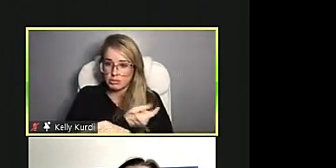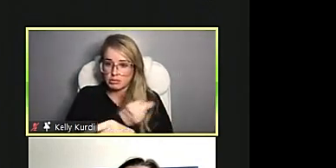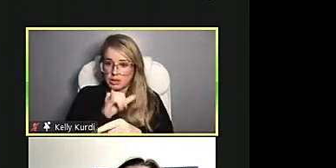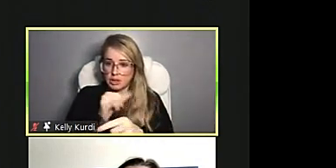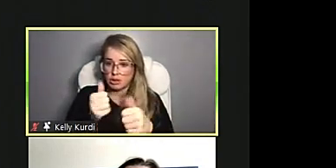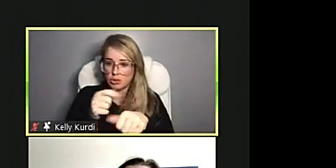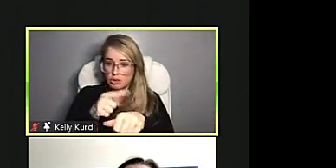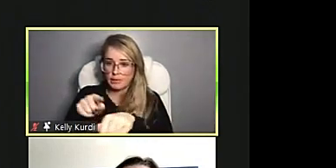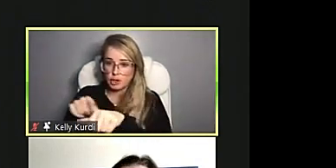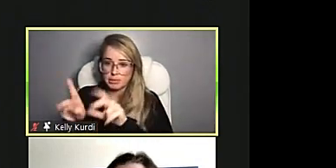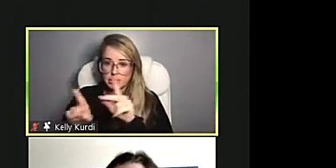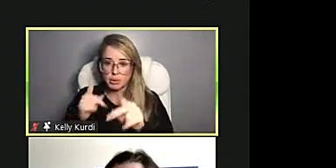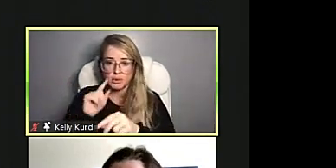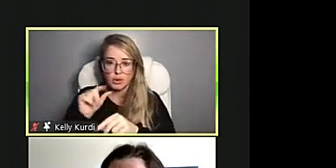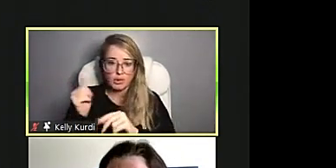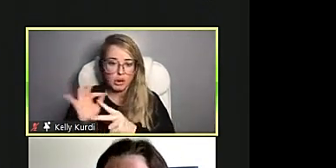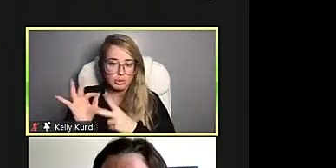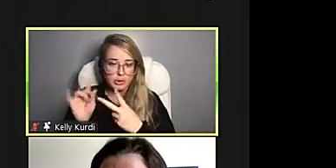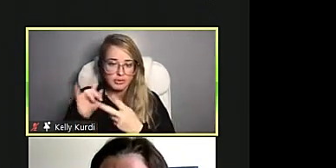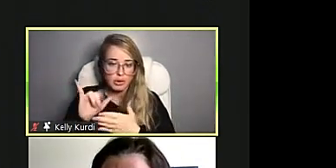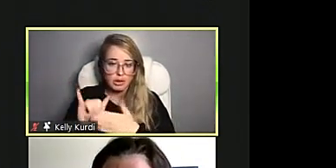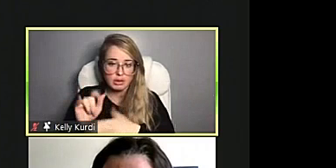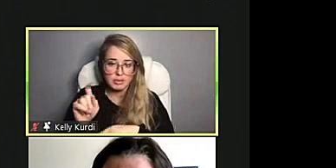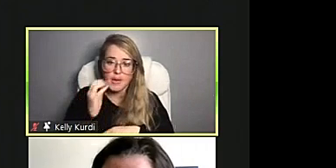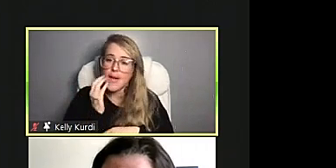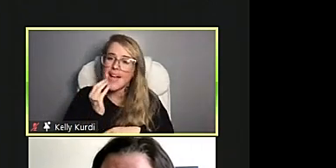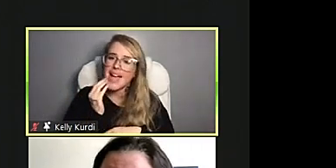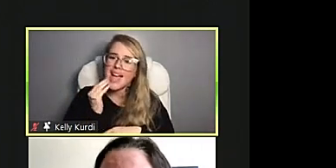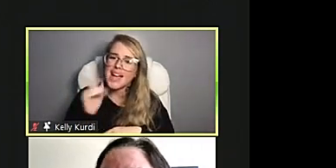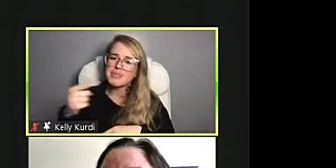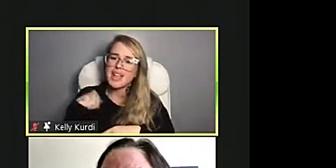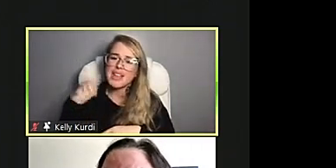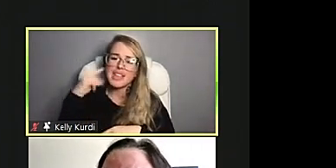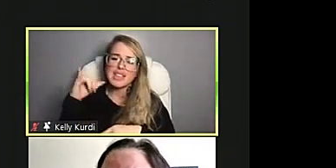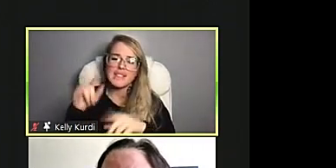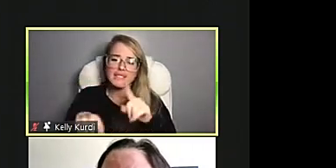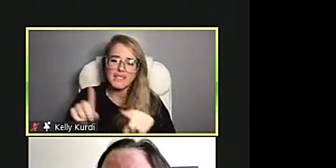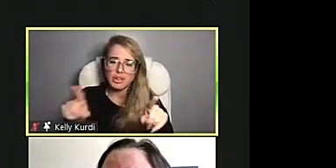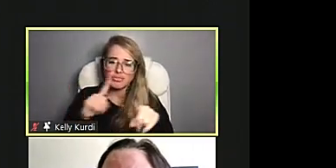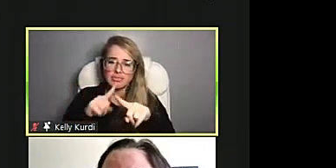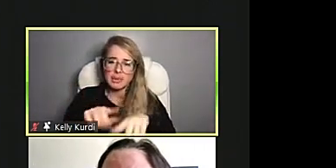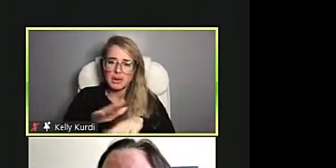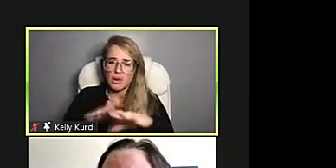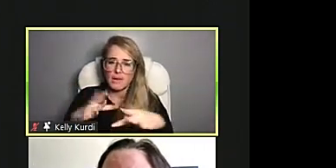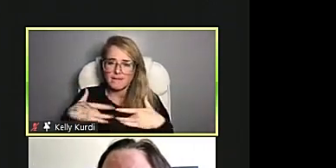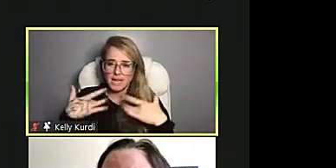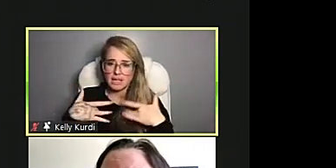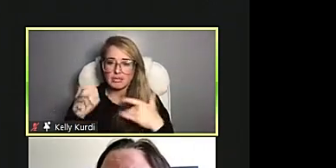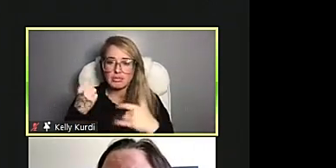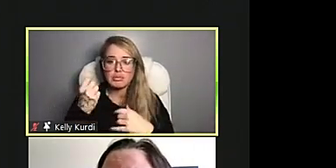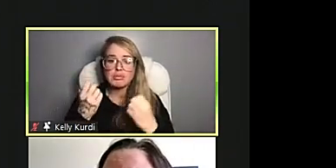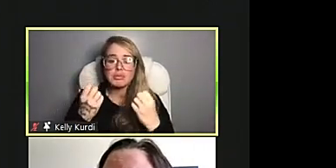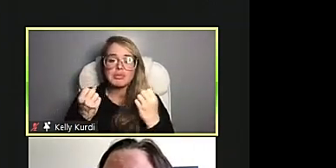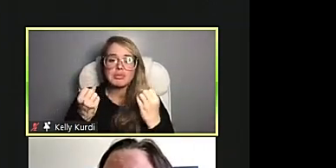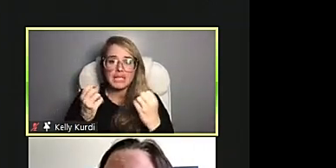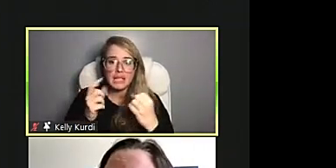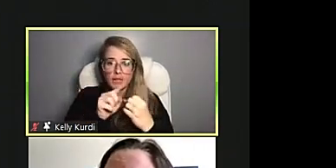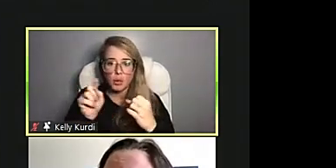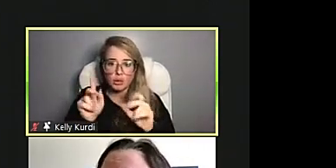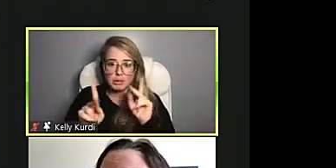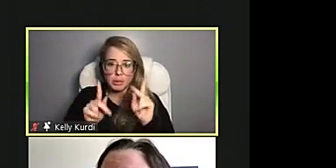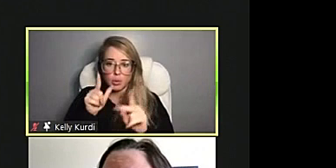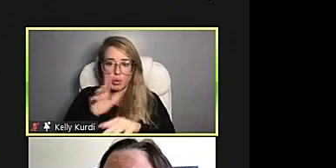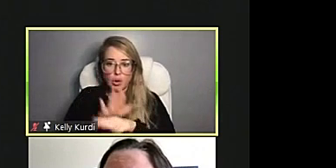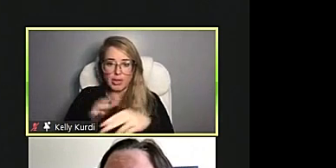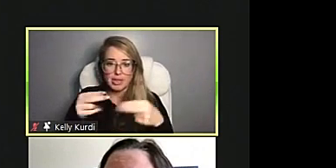other options for that? I think it kind of varies by the event. Many of them, including several that were on the